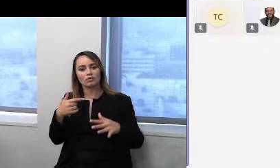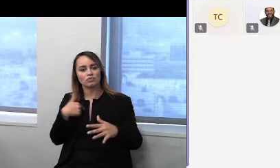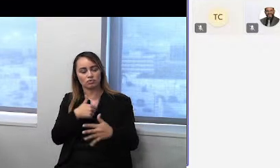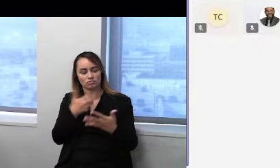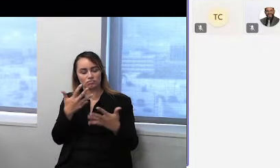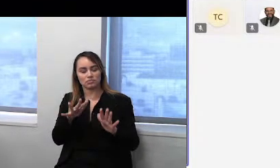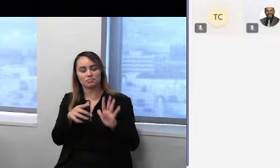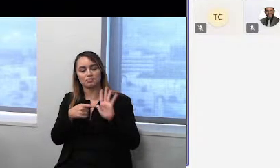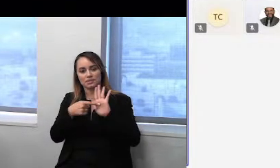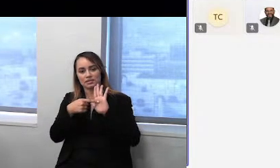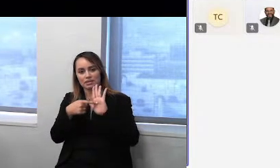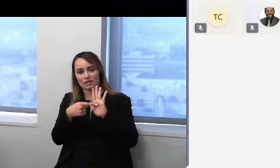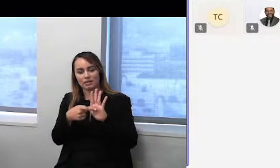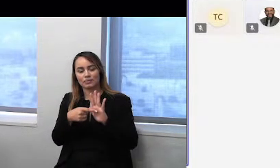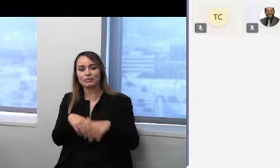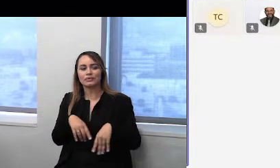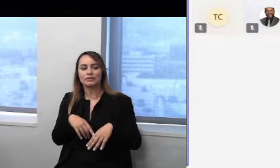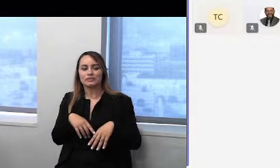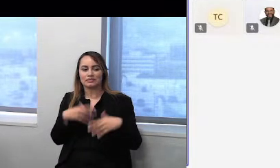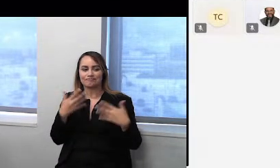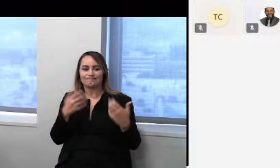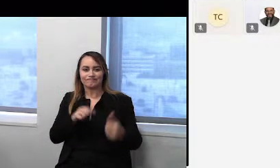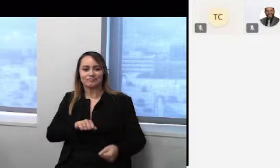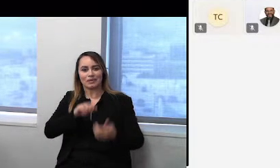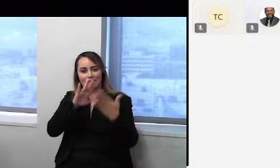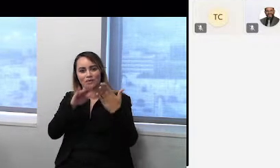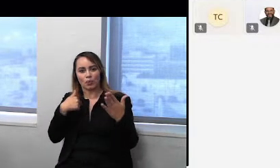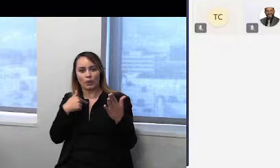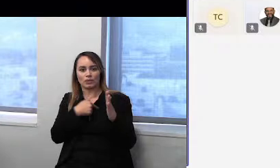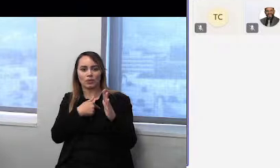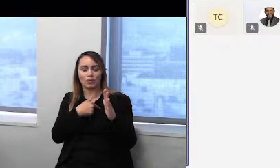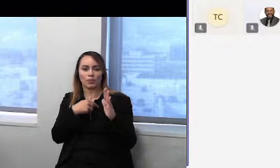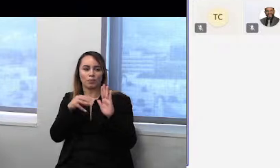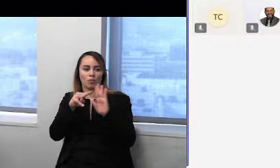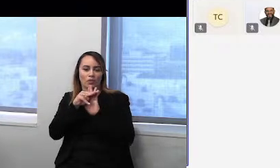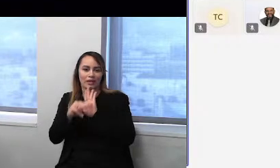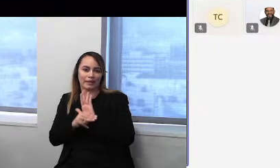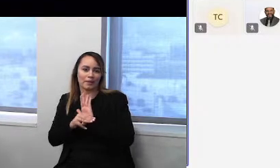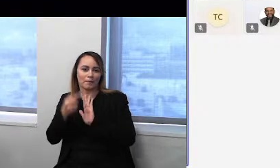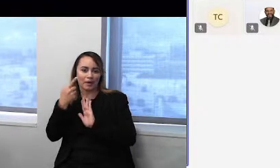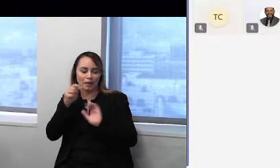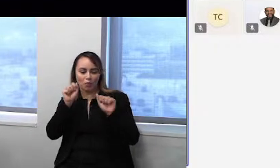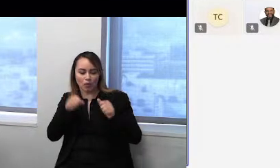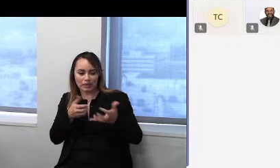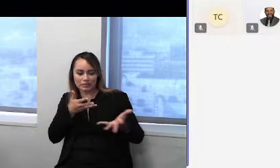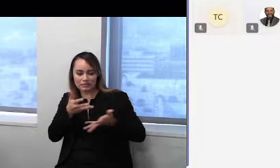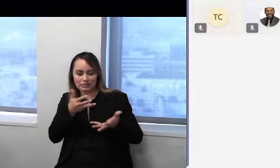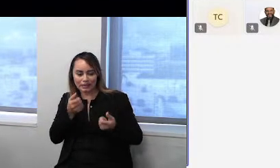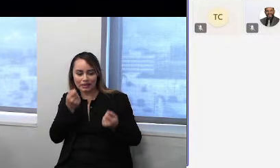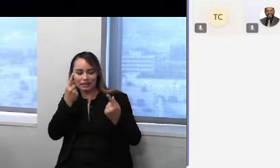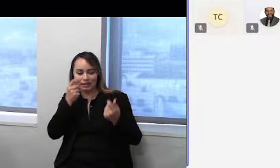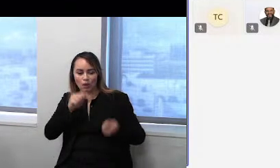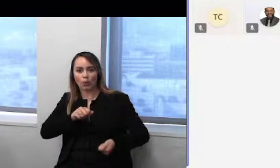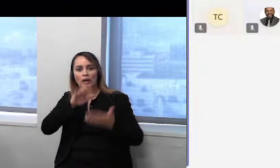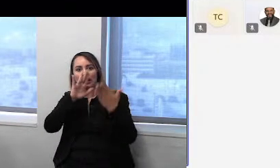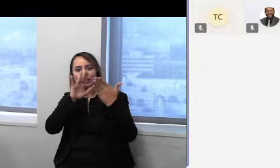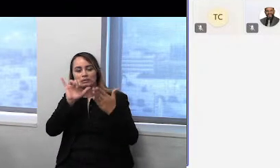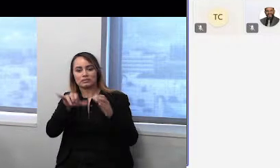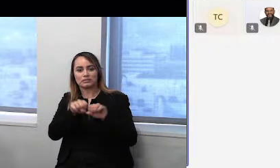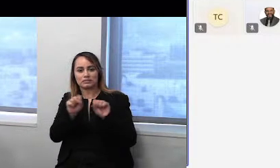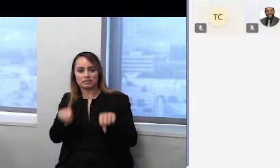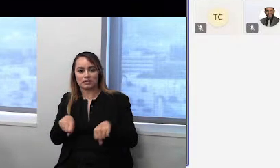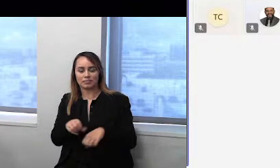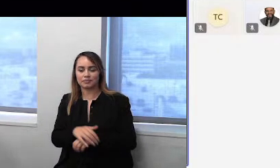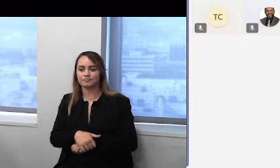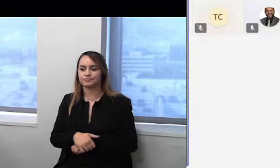is the behavior of the system. Can you describe just generally, what are the